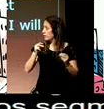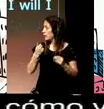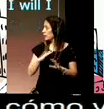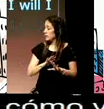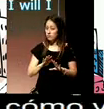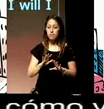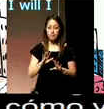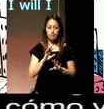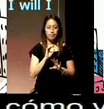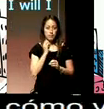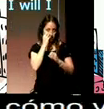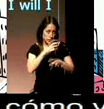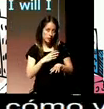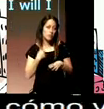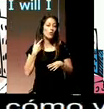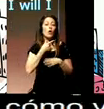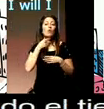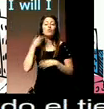Okay, I have a short